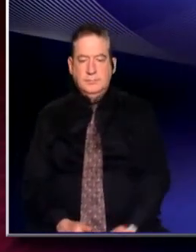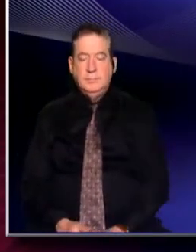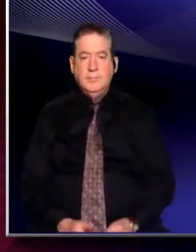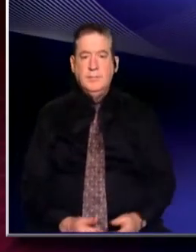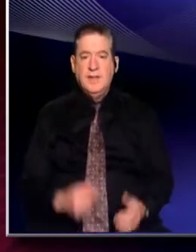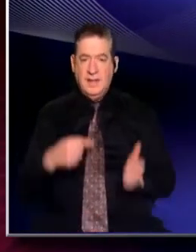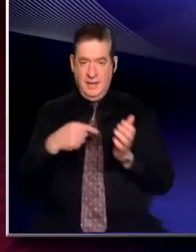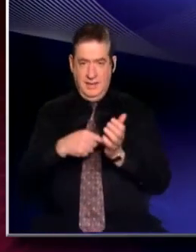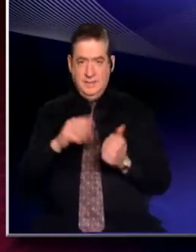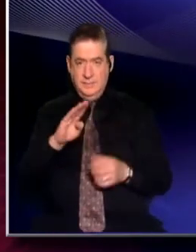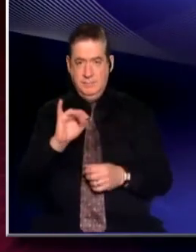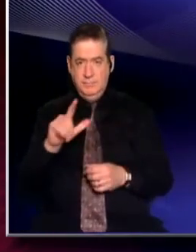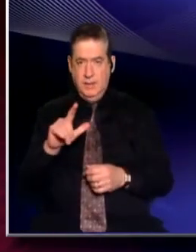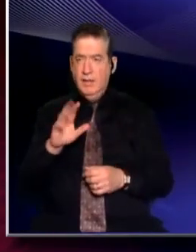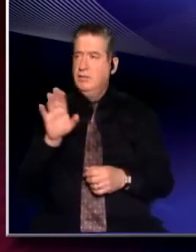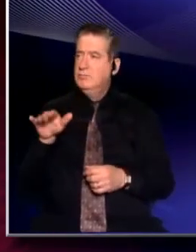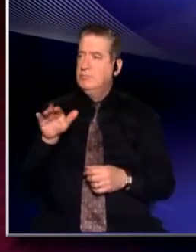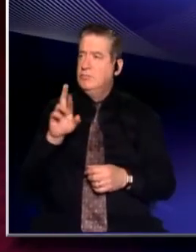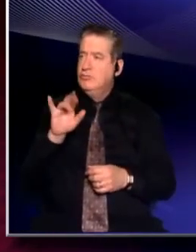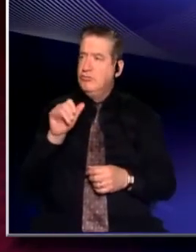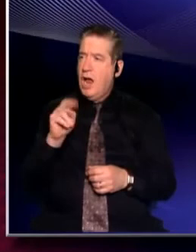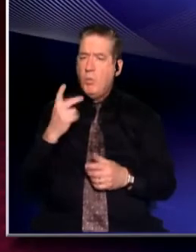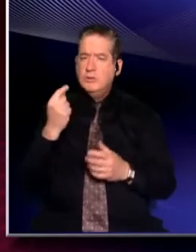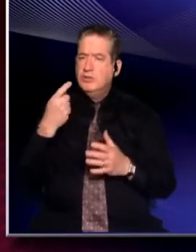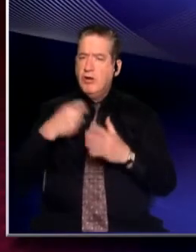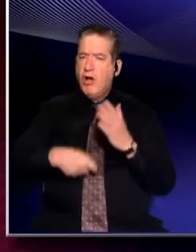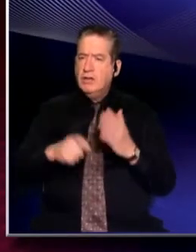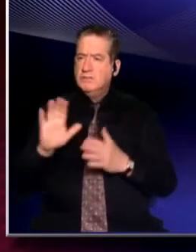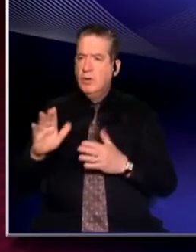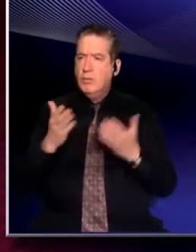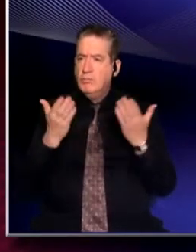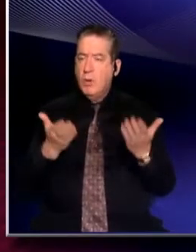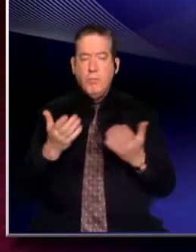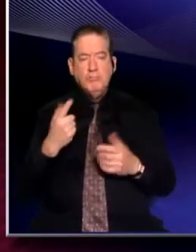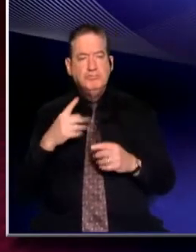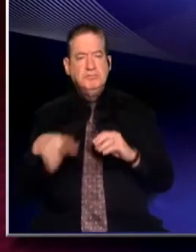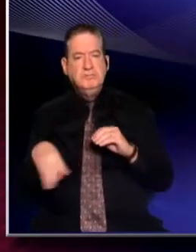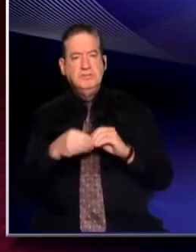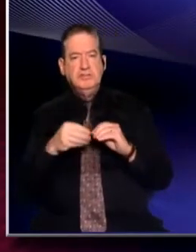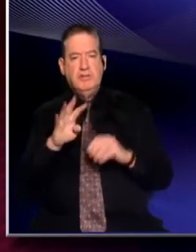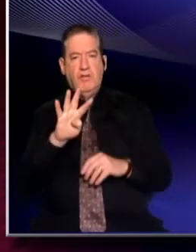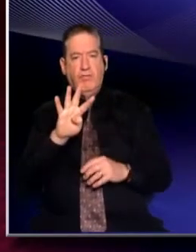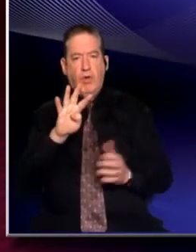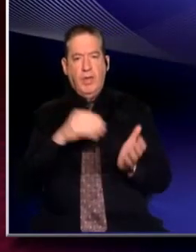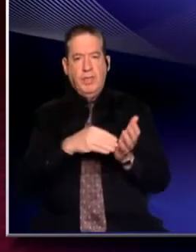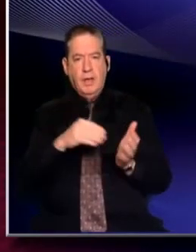This is Bill Gibney. Ryan, what was the cost of your proposal? It was just an additional $4,500.